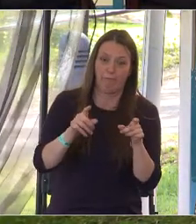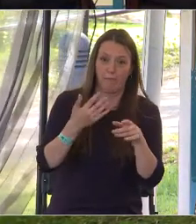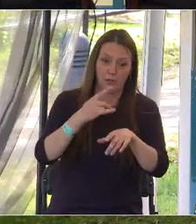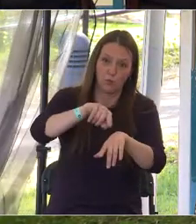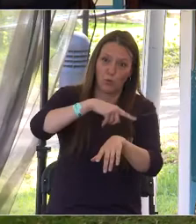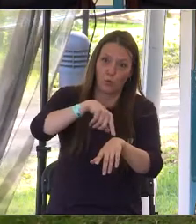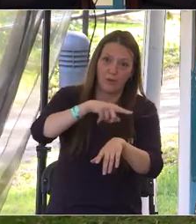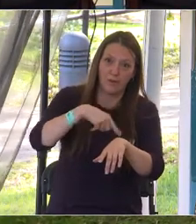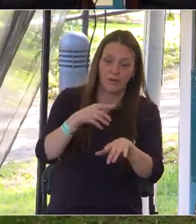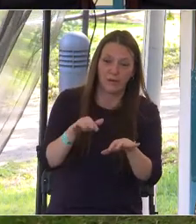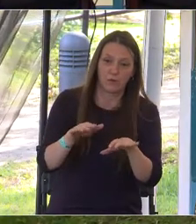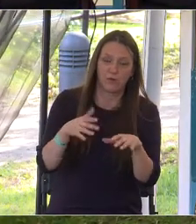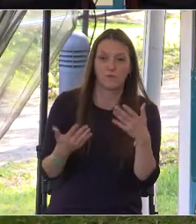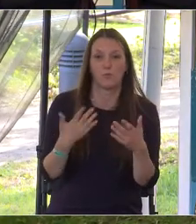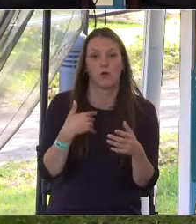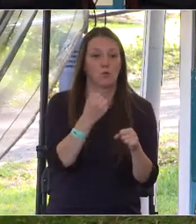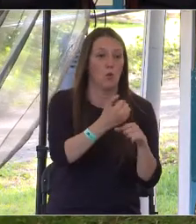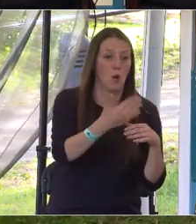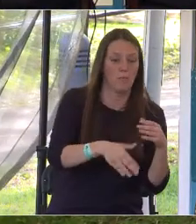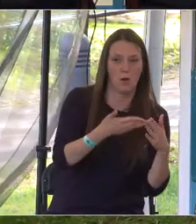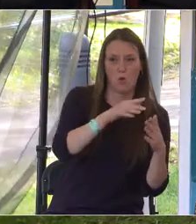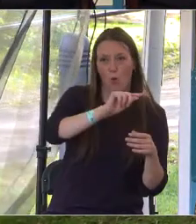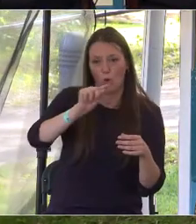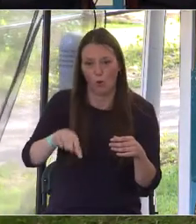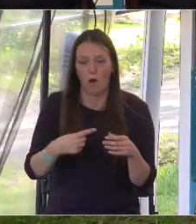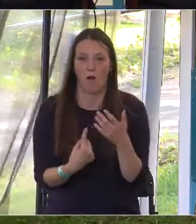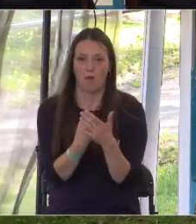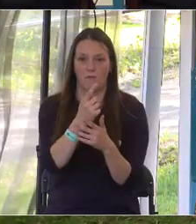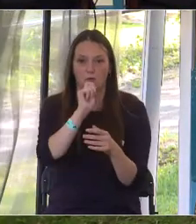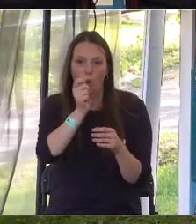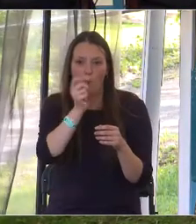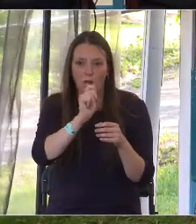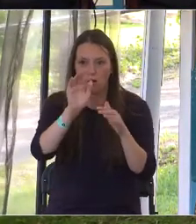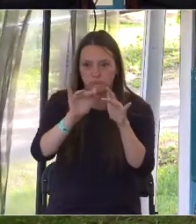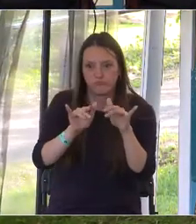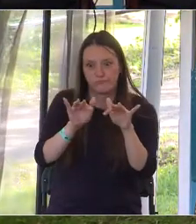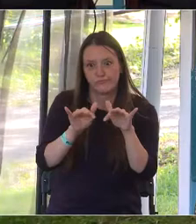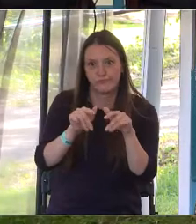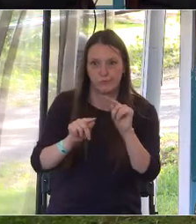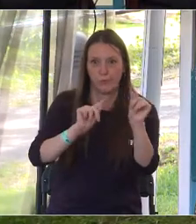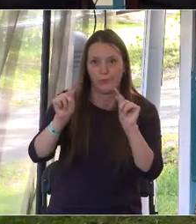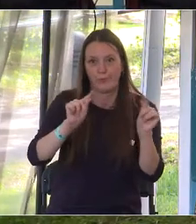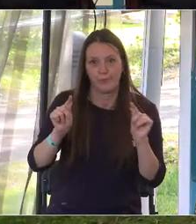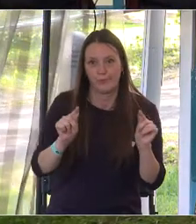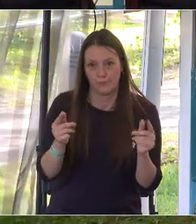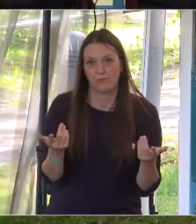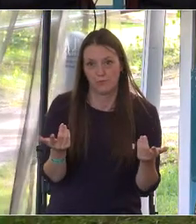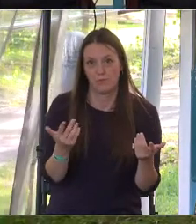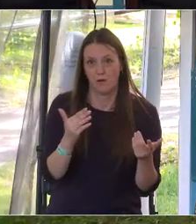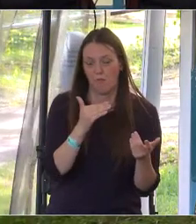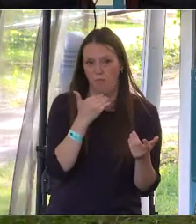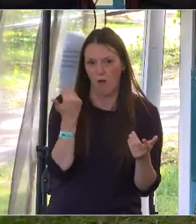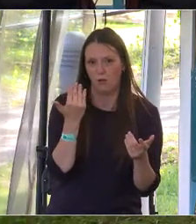maybe after work or whatever, publishing comments, and many of them are quite